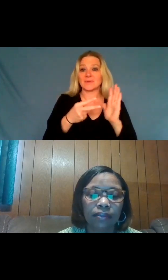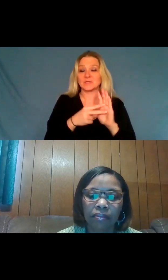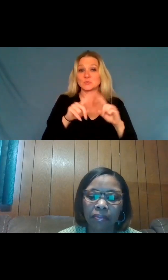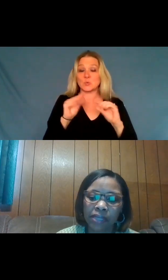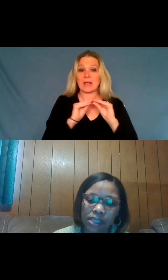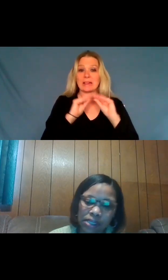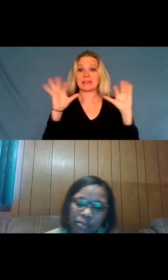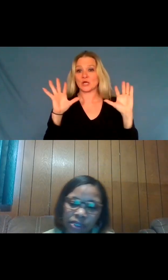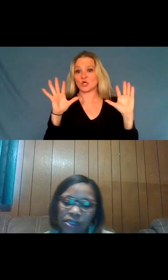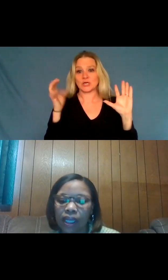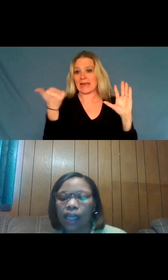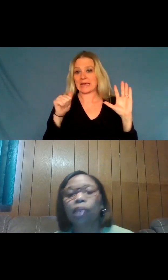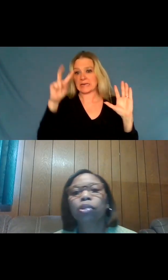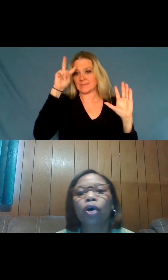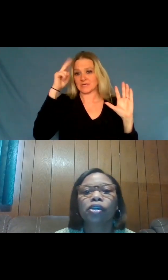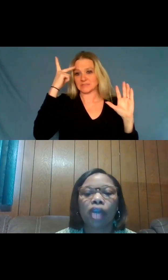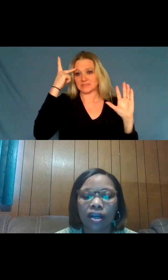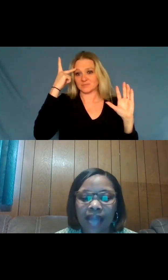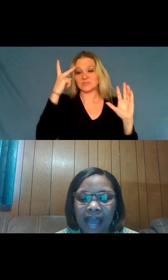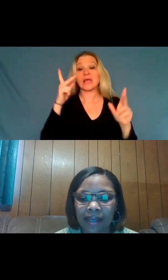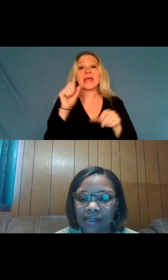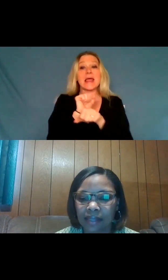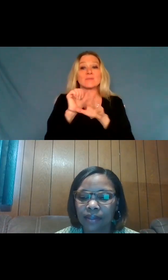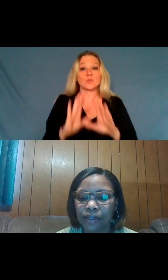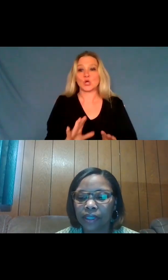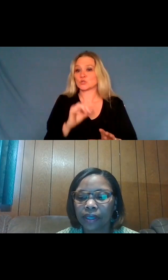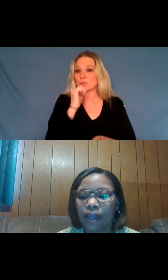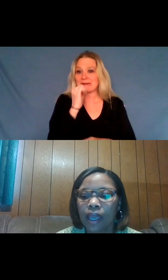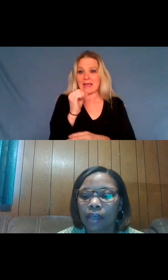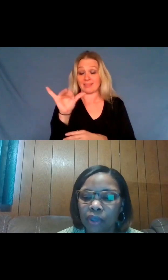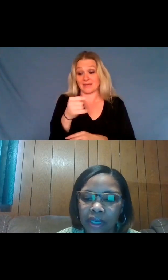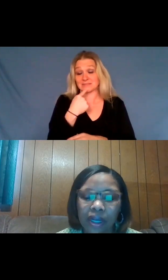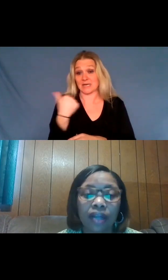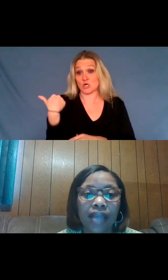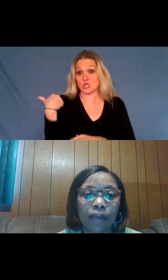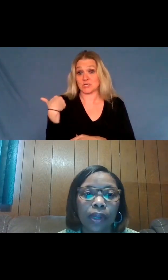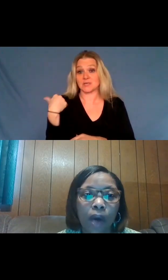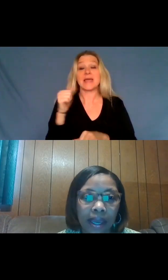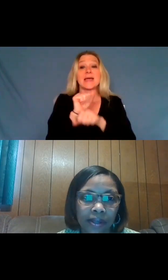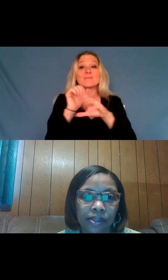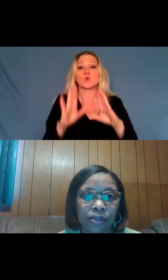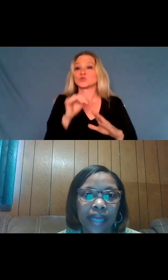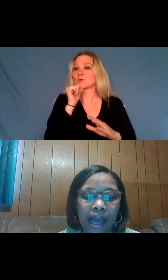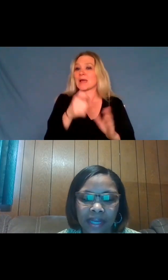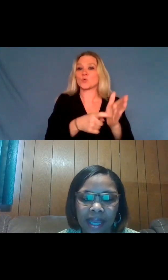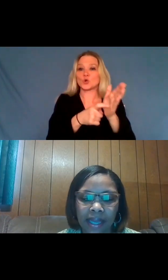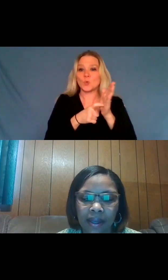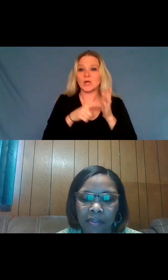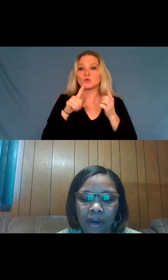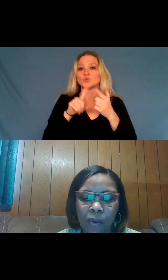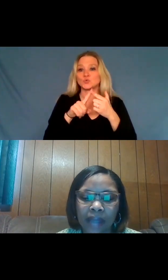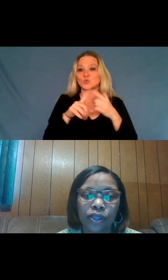any misconceptions, employers are not, as stated earlier, employers are not required to